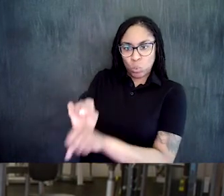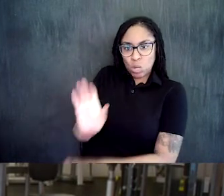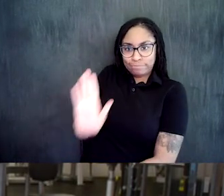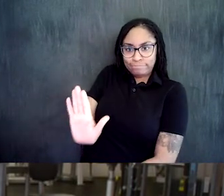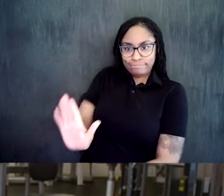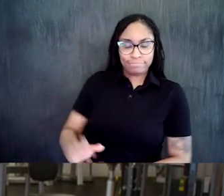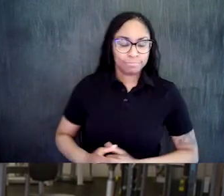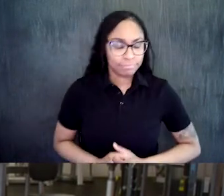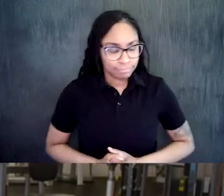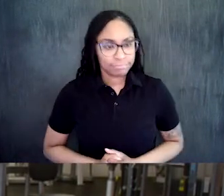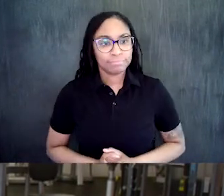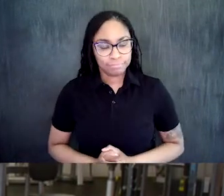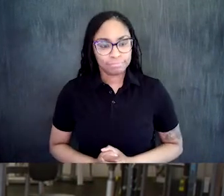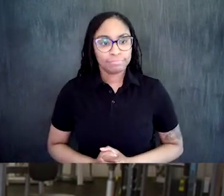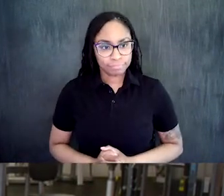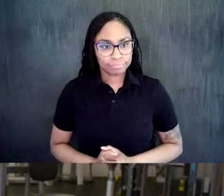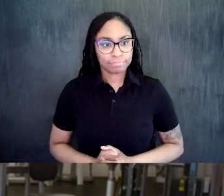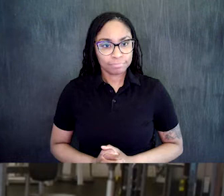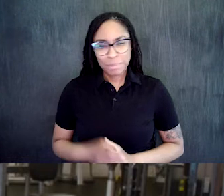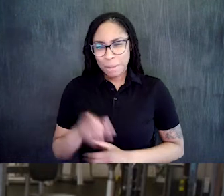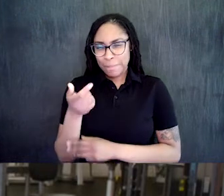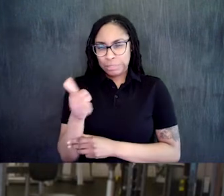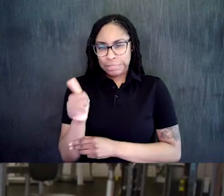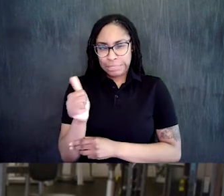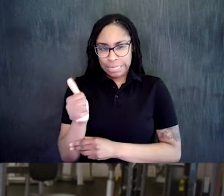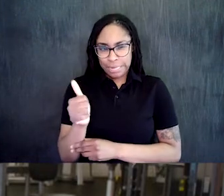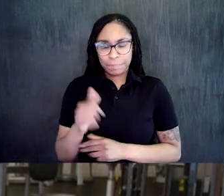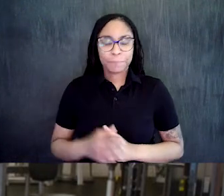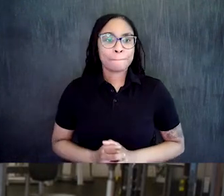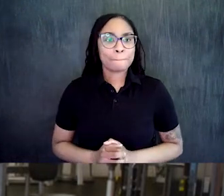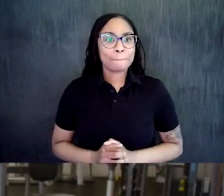3, 2, and 1, and relax.